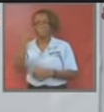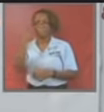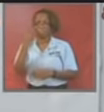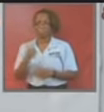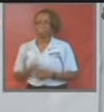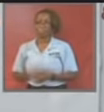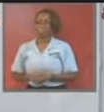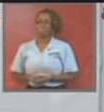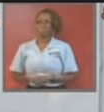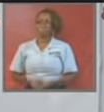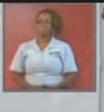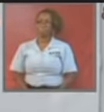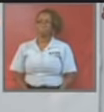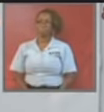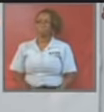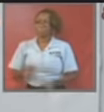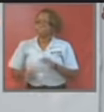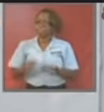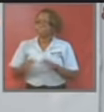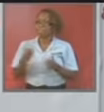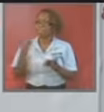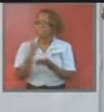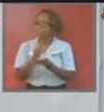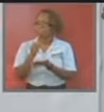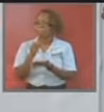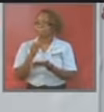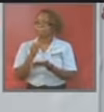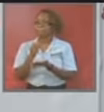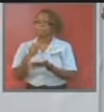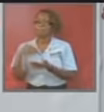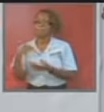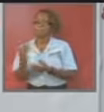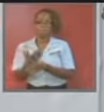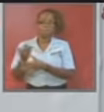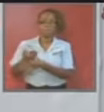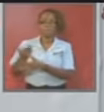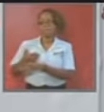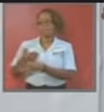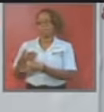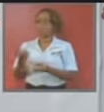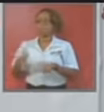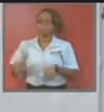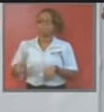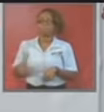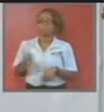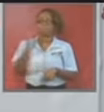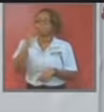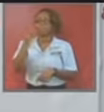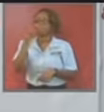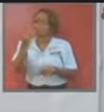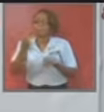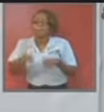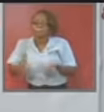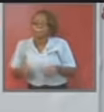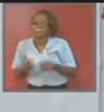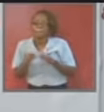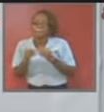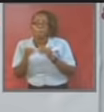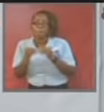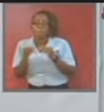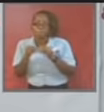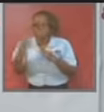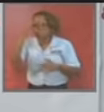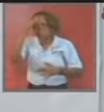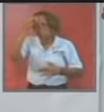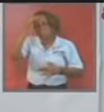because as soon as we stop, we see the change 2 weeks later within the epidemiology of the virus.